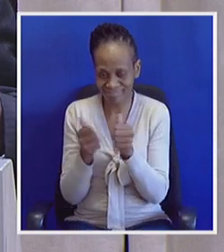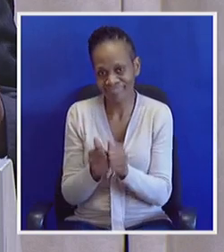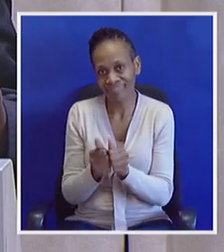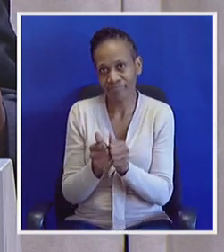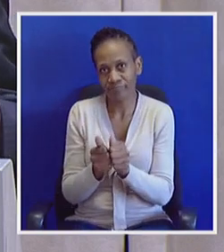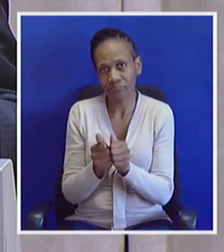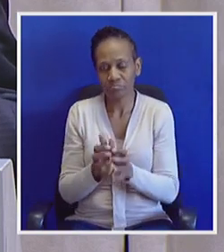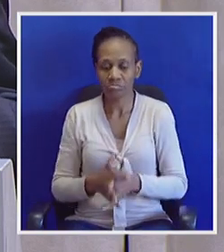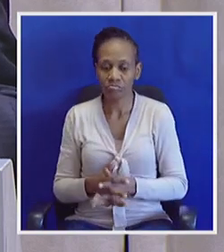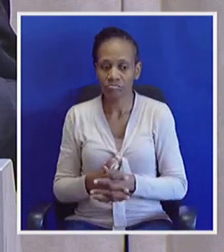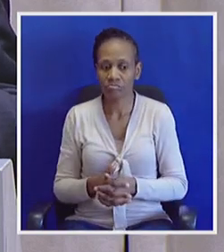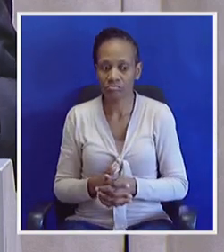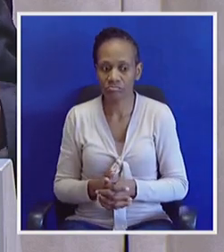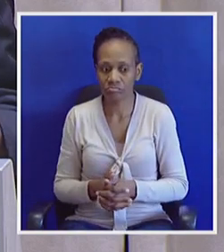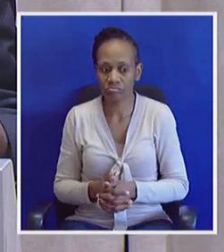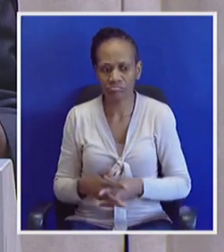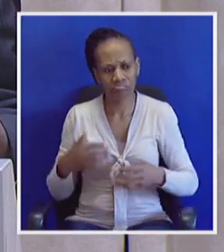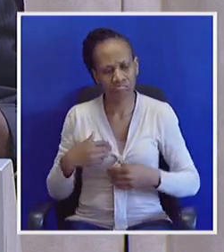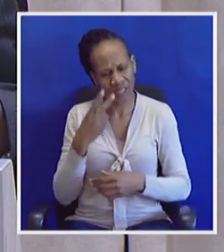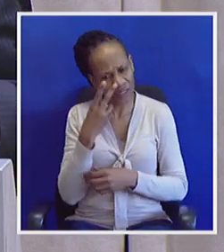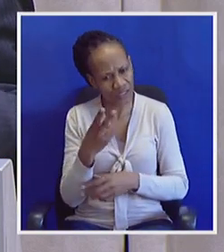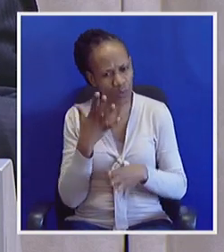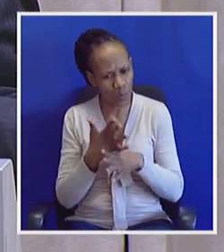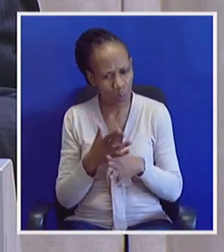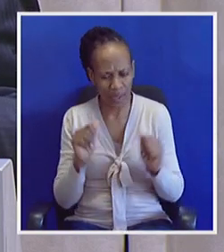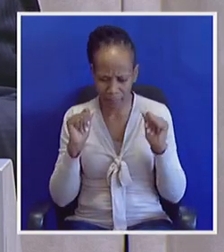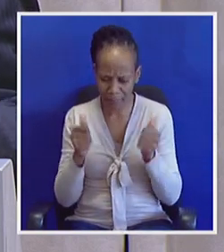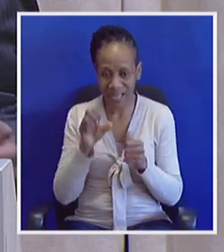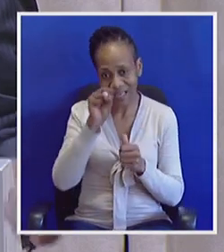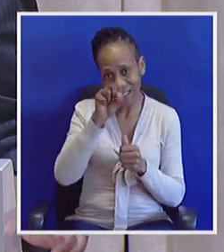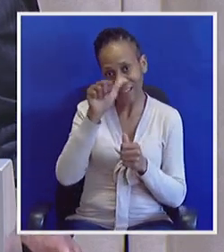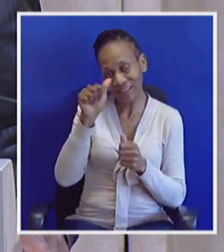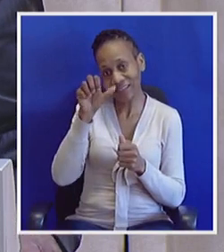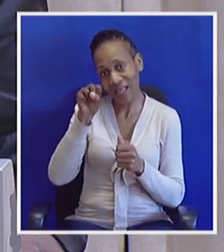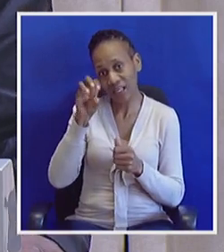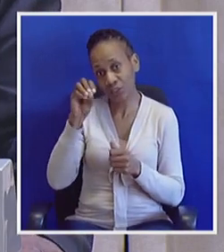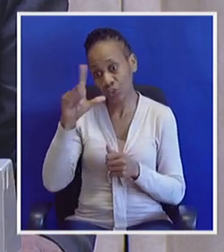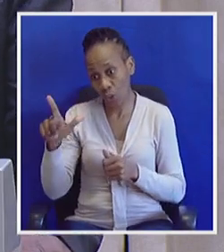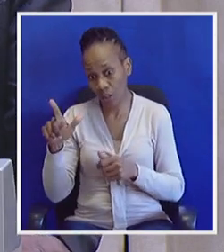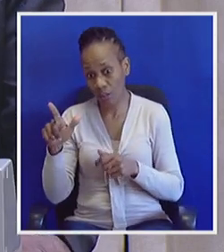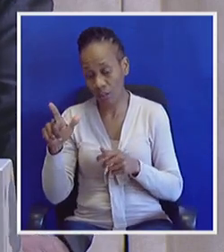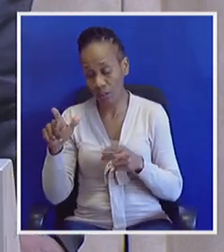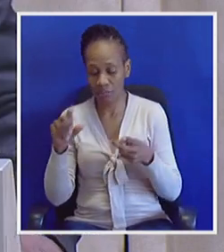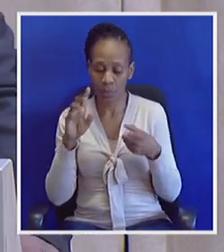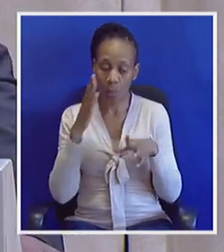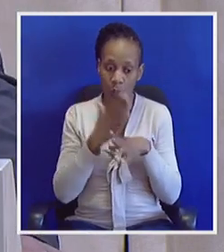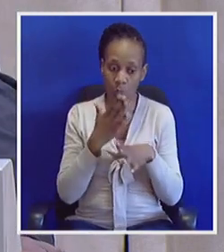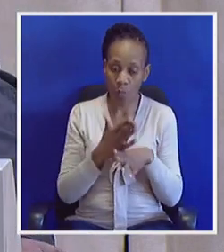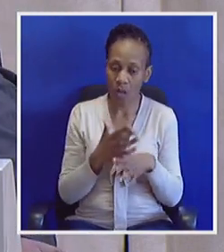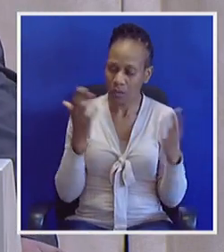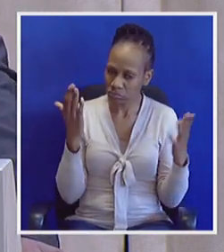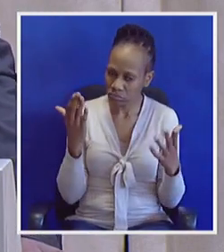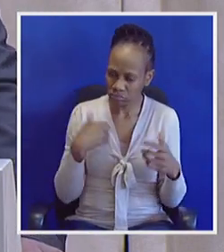how this works so much better with SASOL in the Vaal area, where we